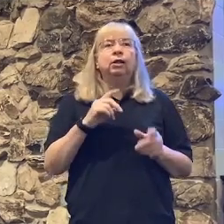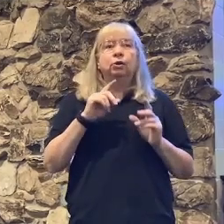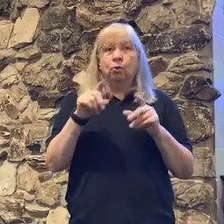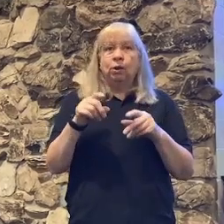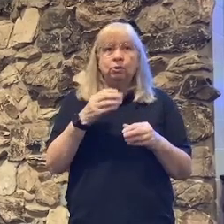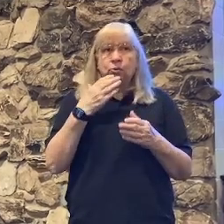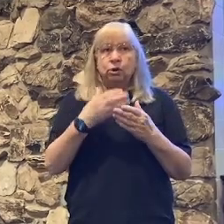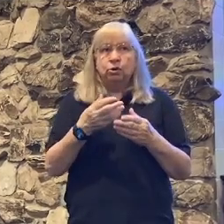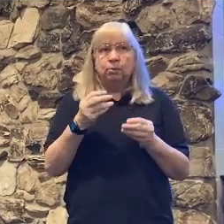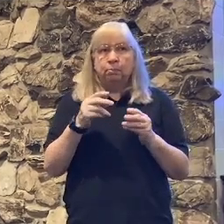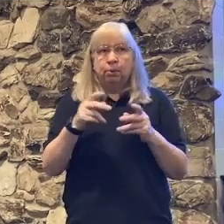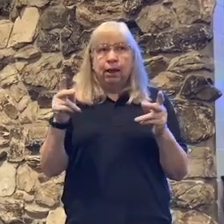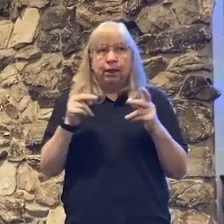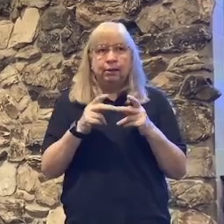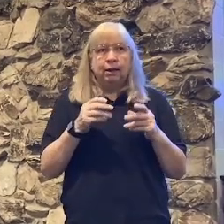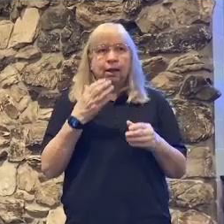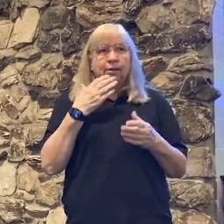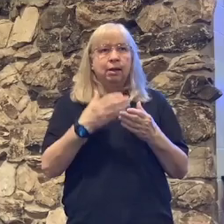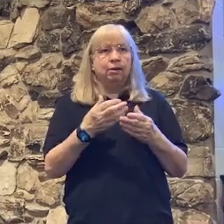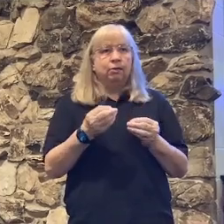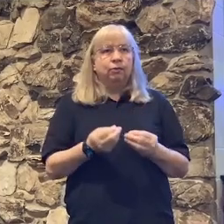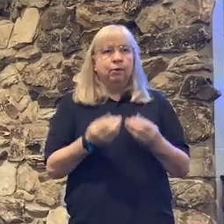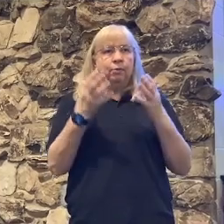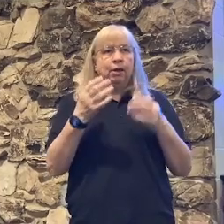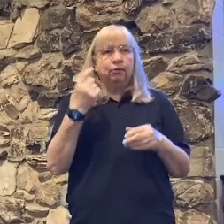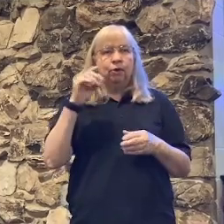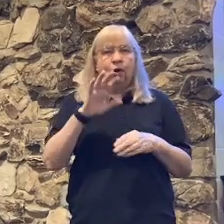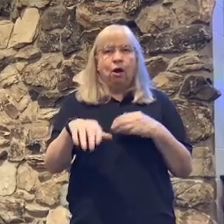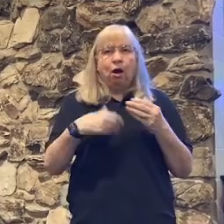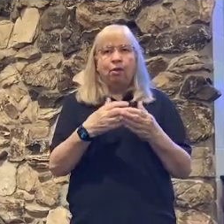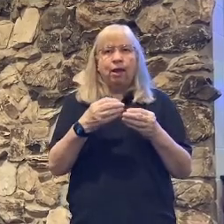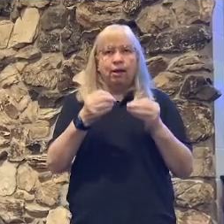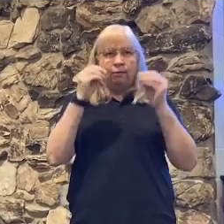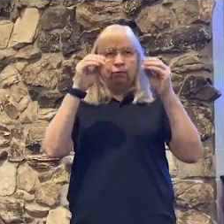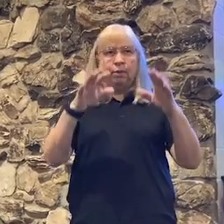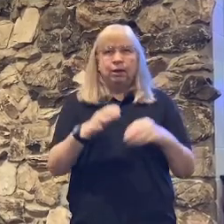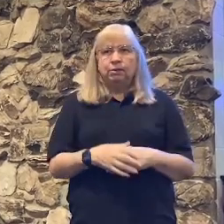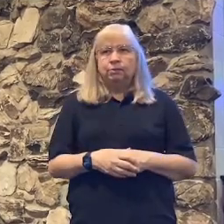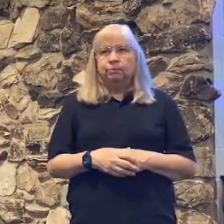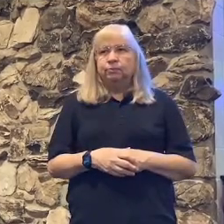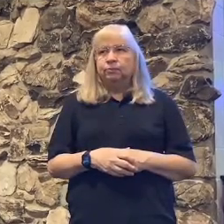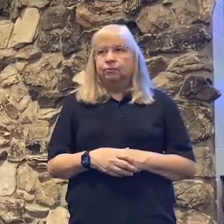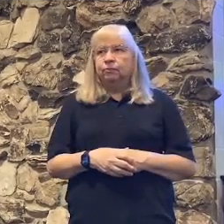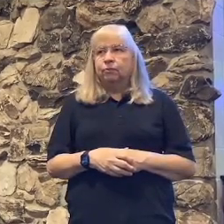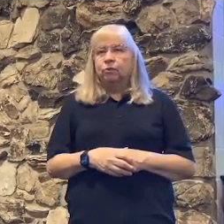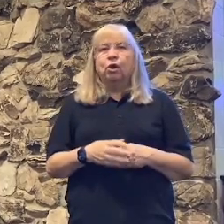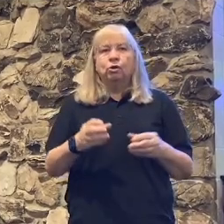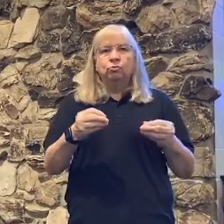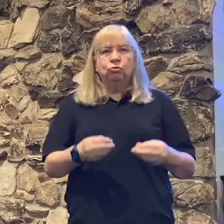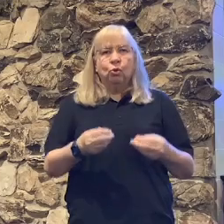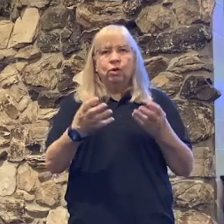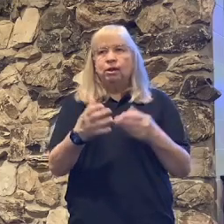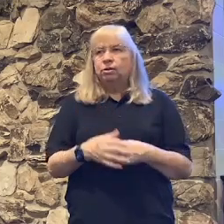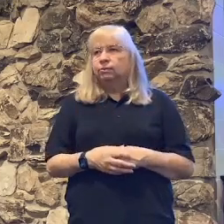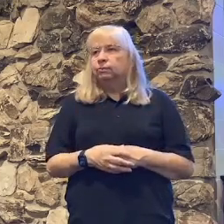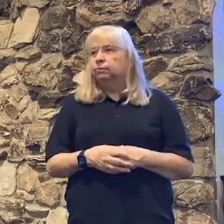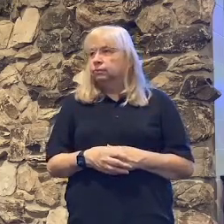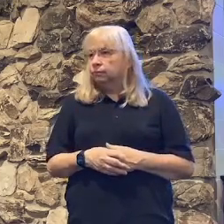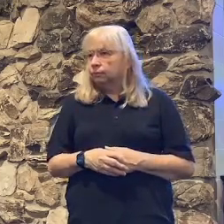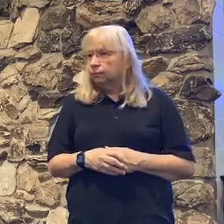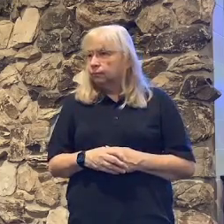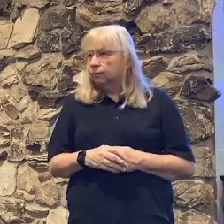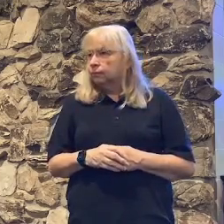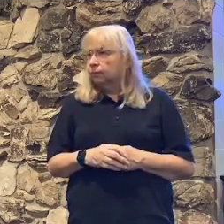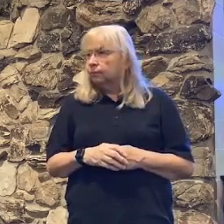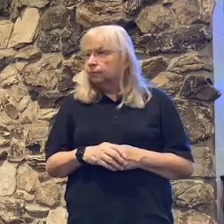place. Thank you so much for all your donations. So that was our Tower of Babel, in case you were wondering where that was